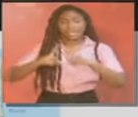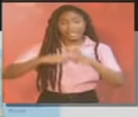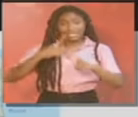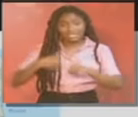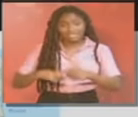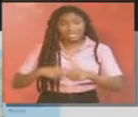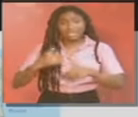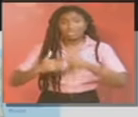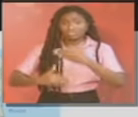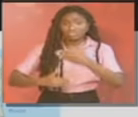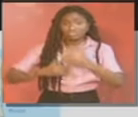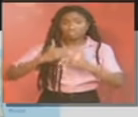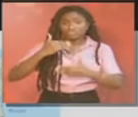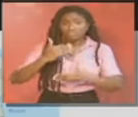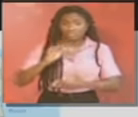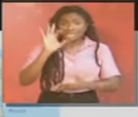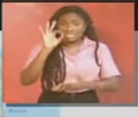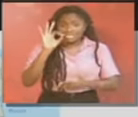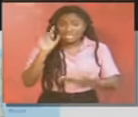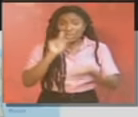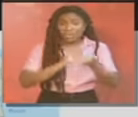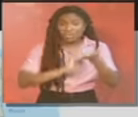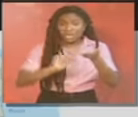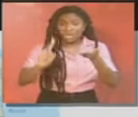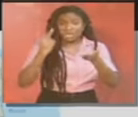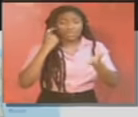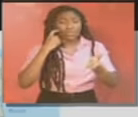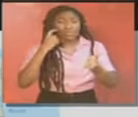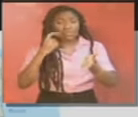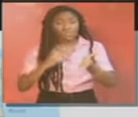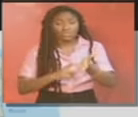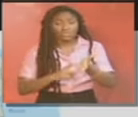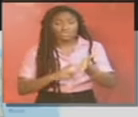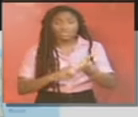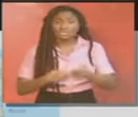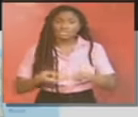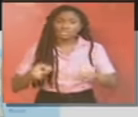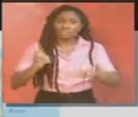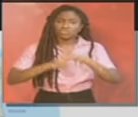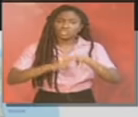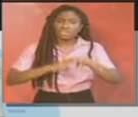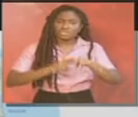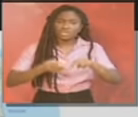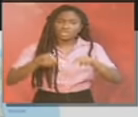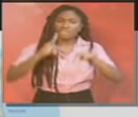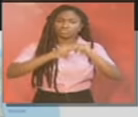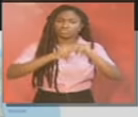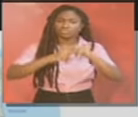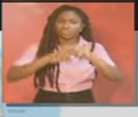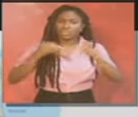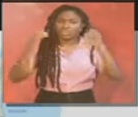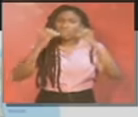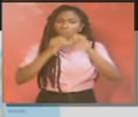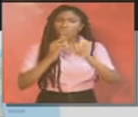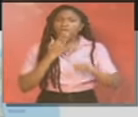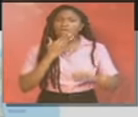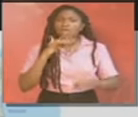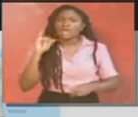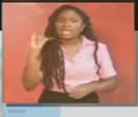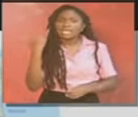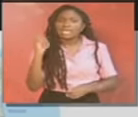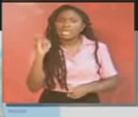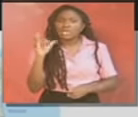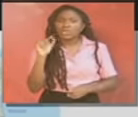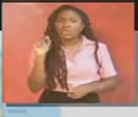to week 9, next slide, we start to see an accumulation, increasing numbers of yellow dots, especially in that